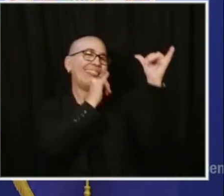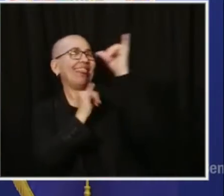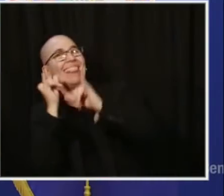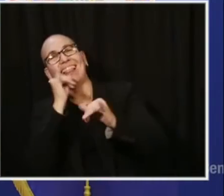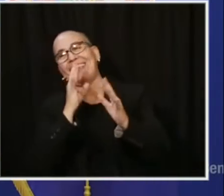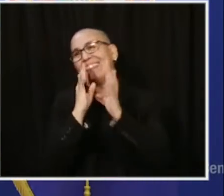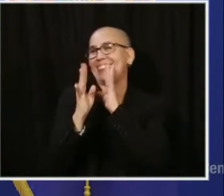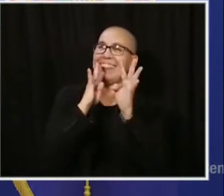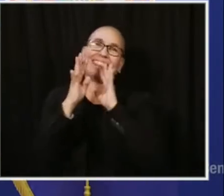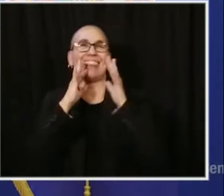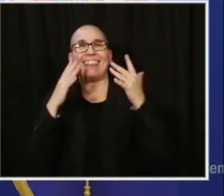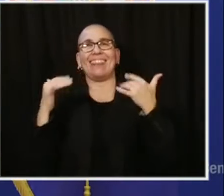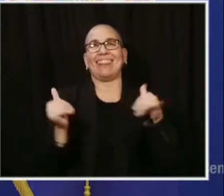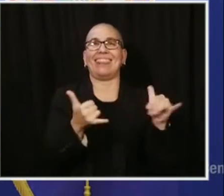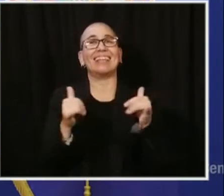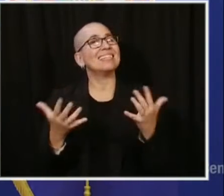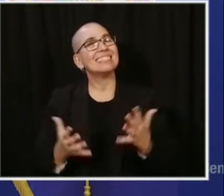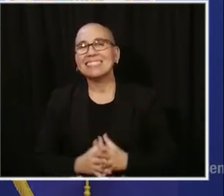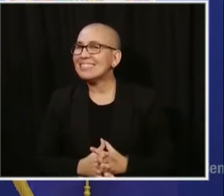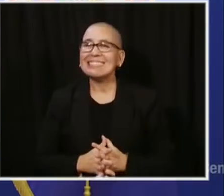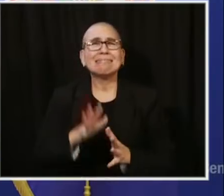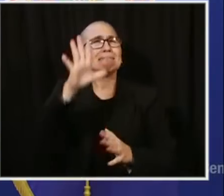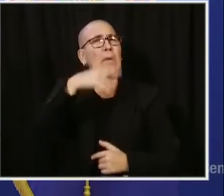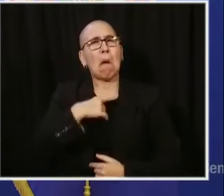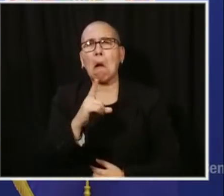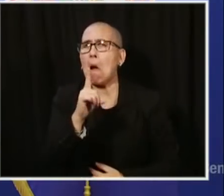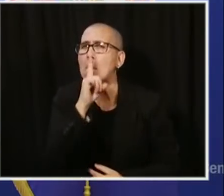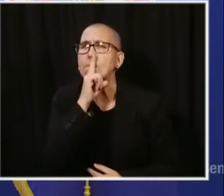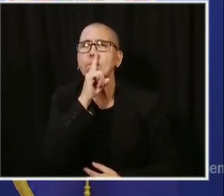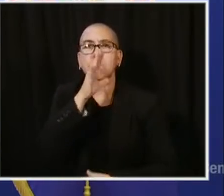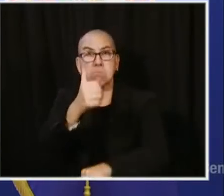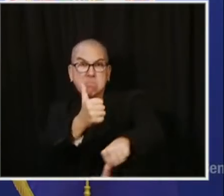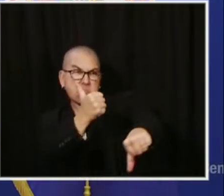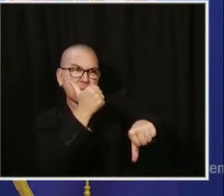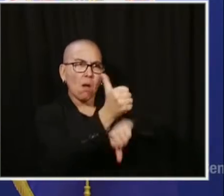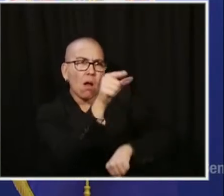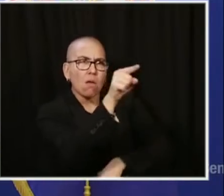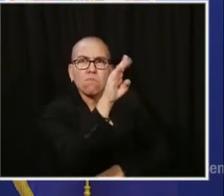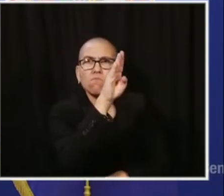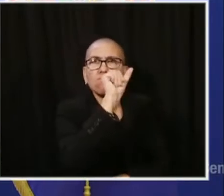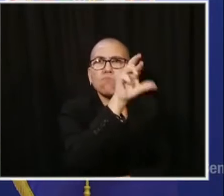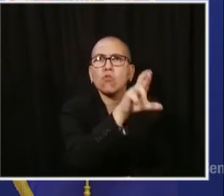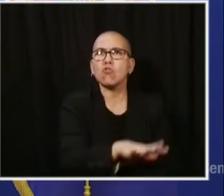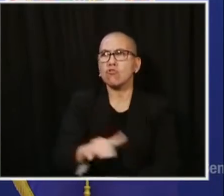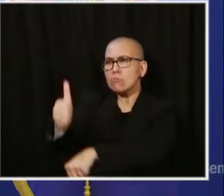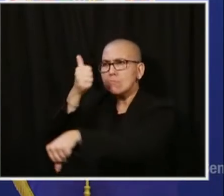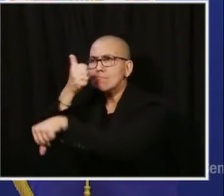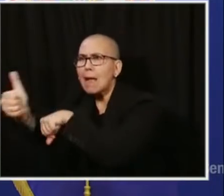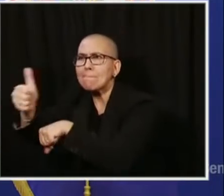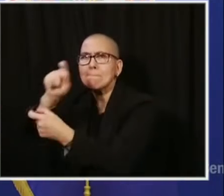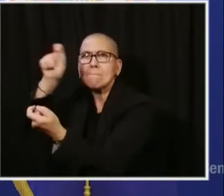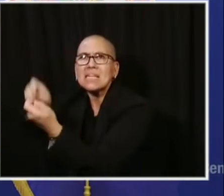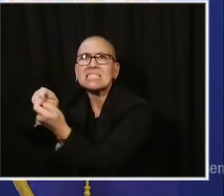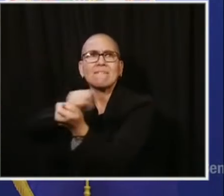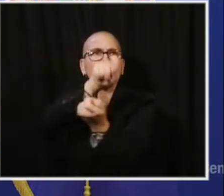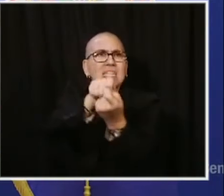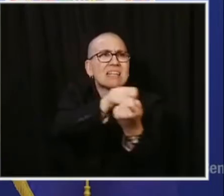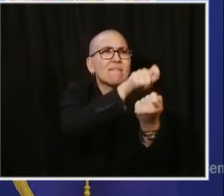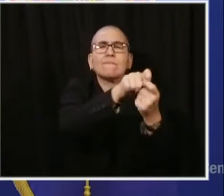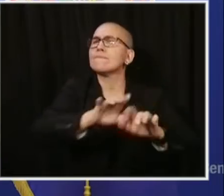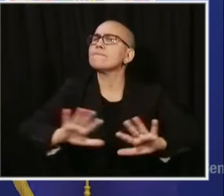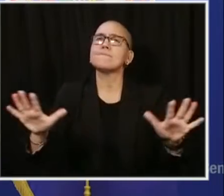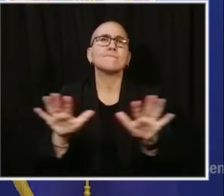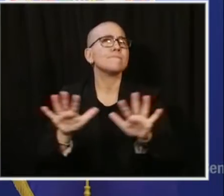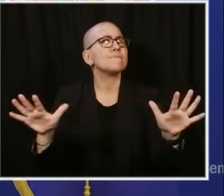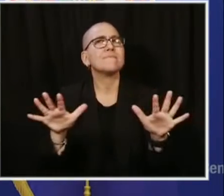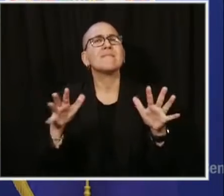to demonize any industry or any activity. It's simply important for us to understand what we know 8